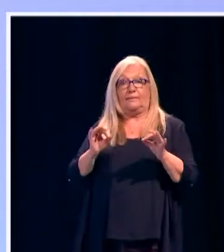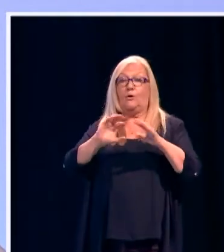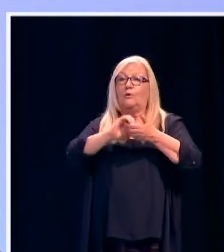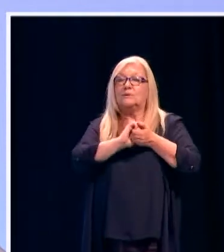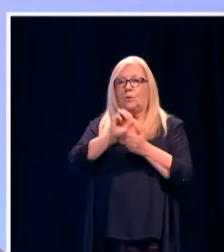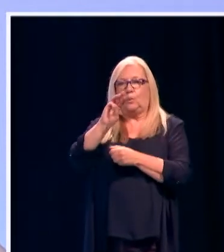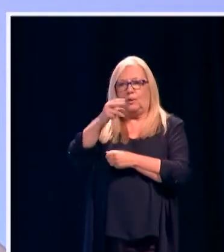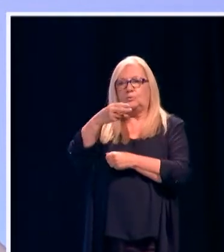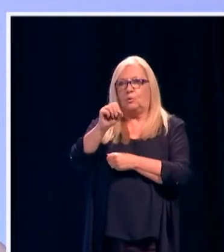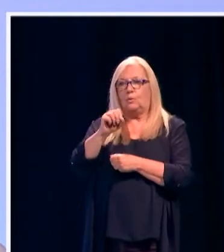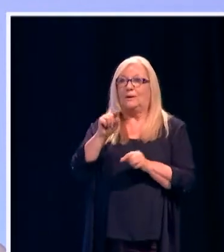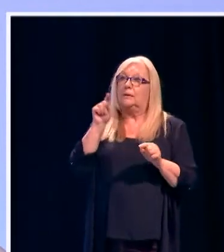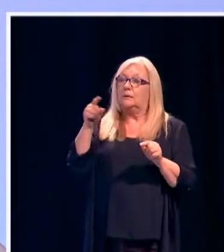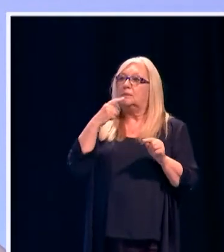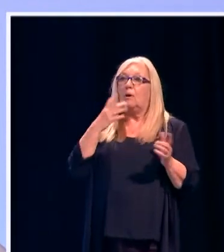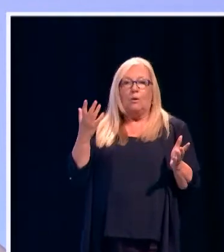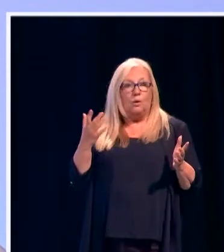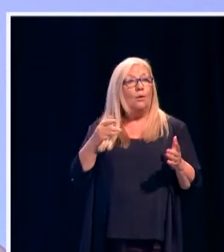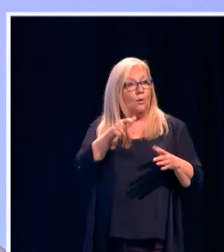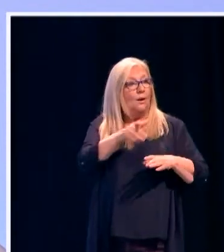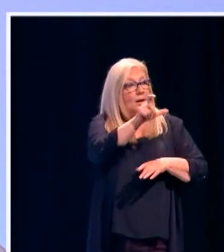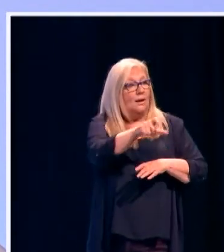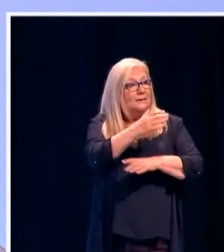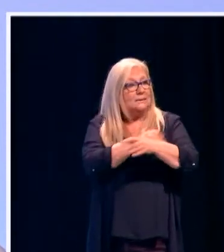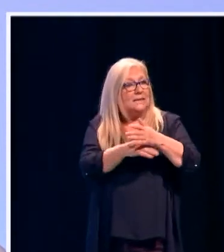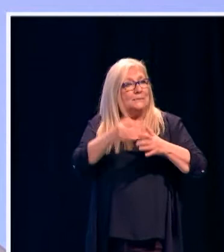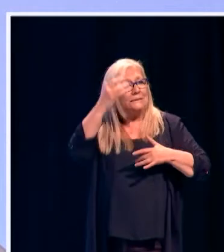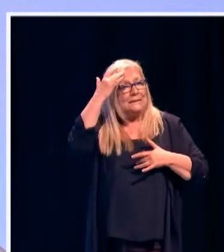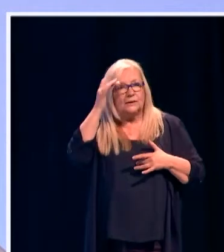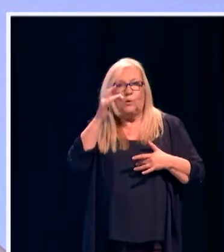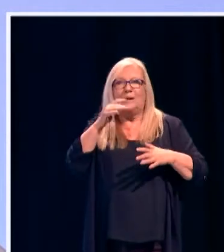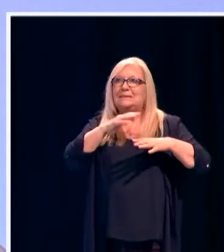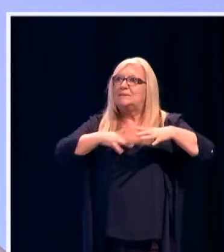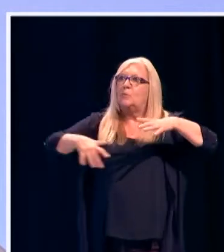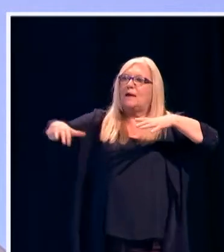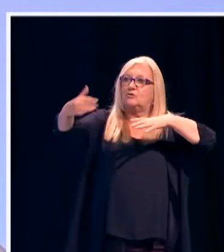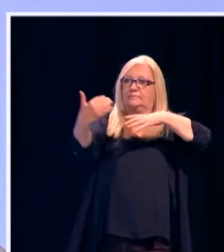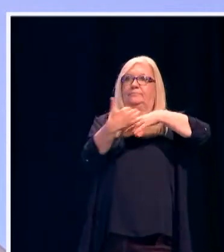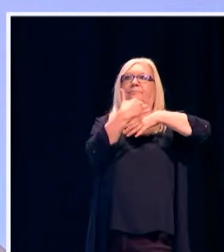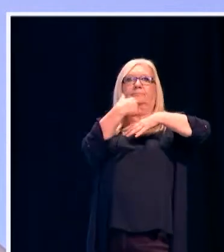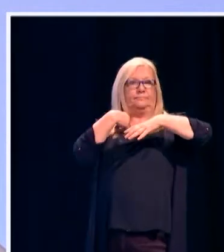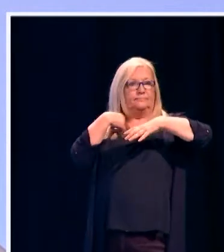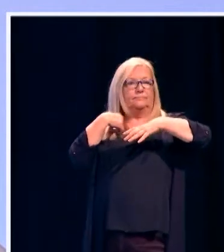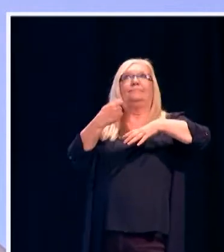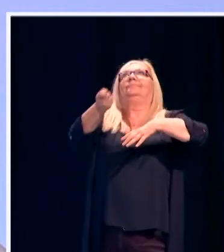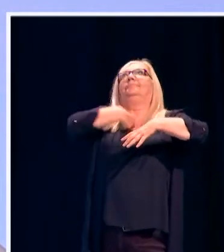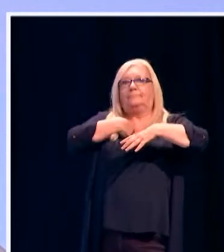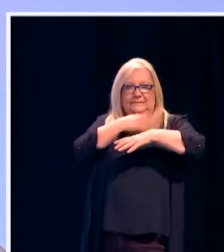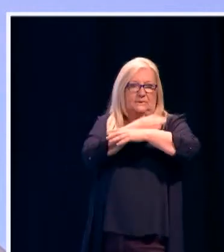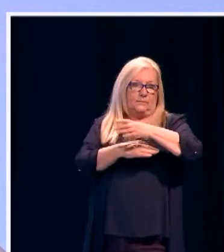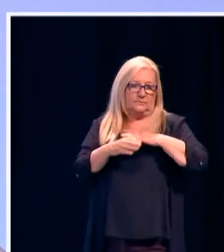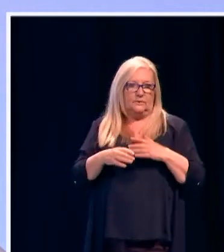the situation that disables us. And when we do that, our design teams really get imaginative. They start to look at people with